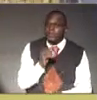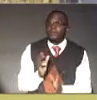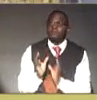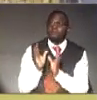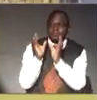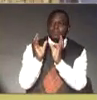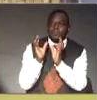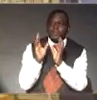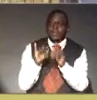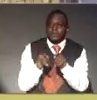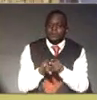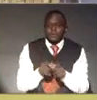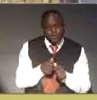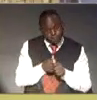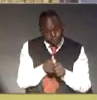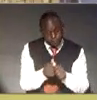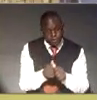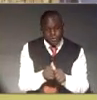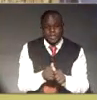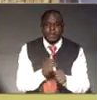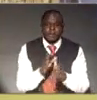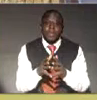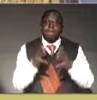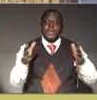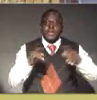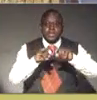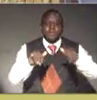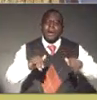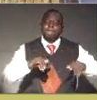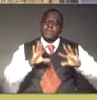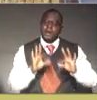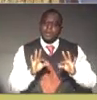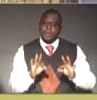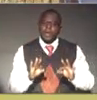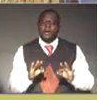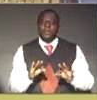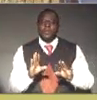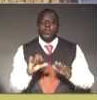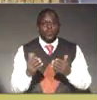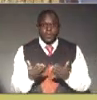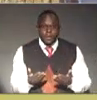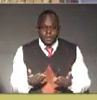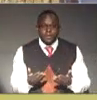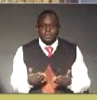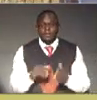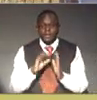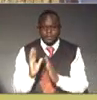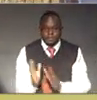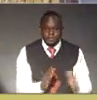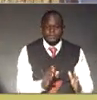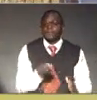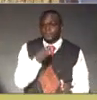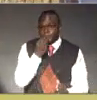pitcher, and follow him. He'll take you to a large room furnished, and that's where you organize for the